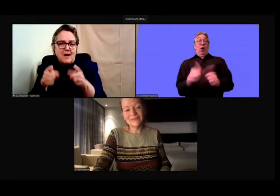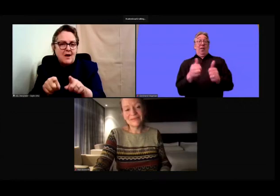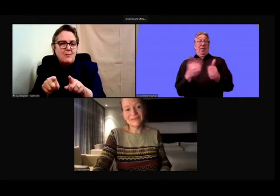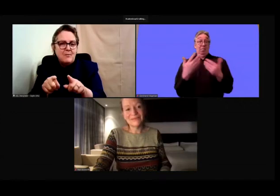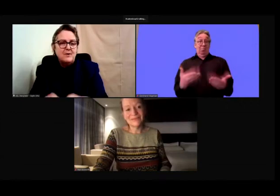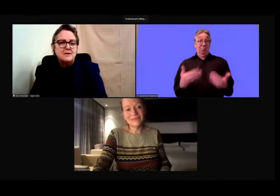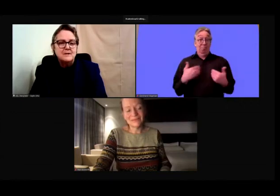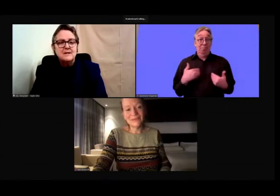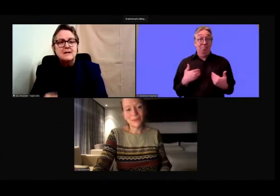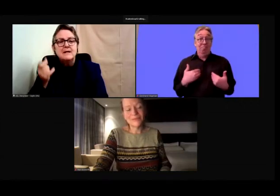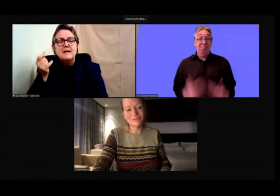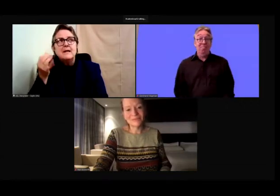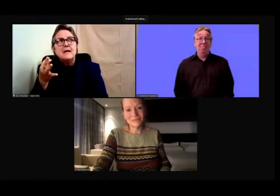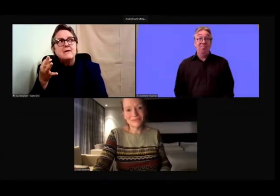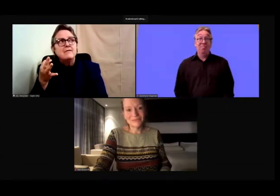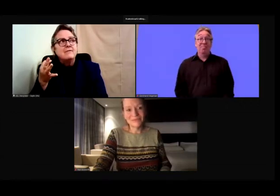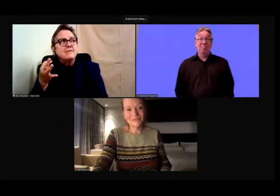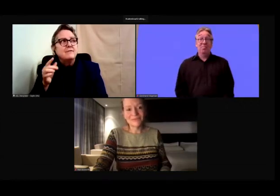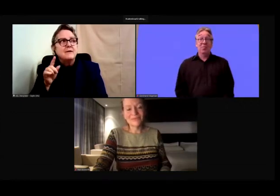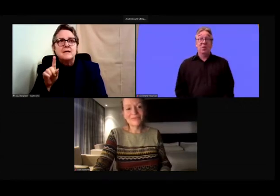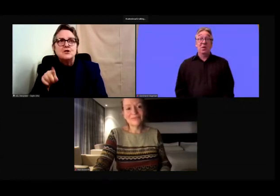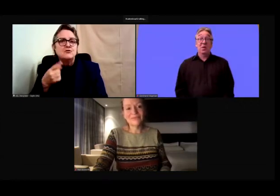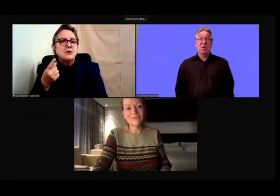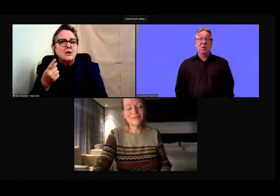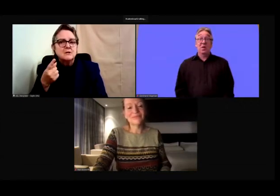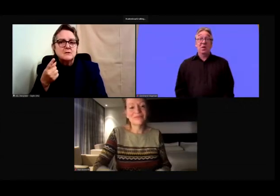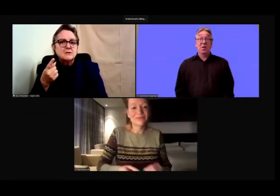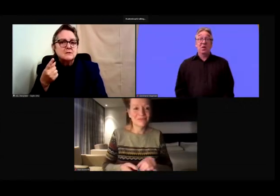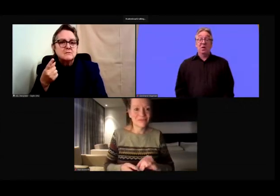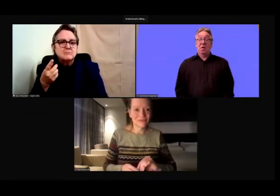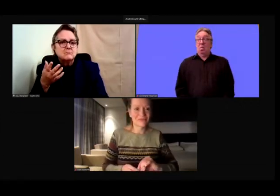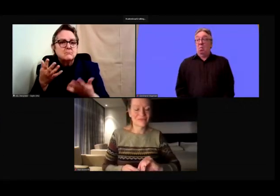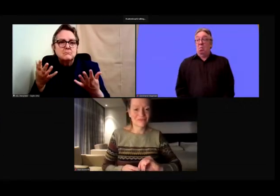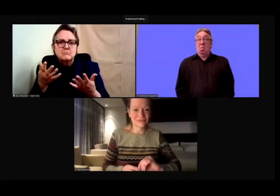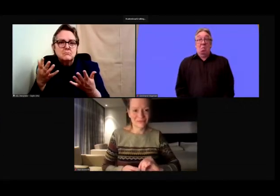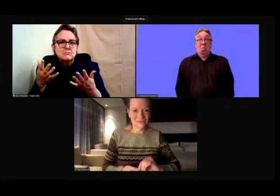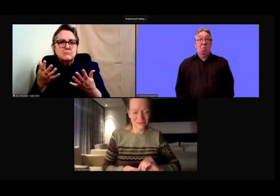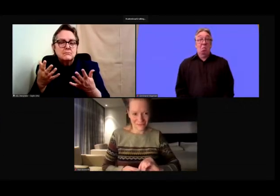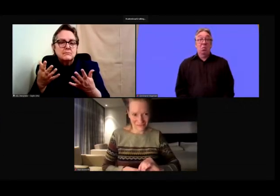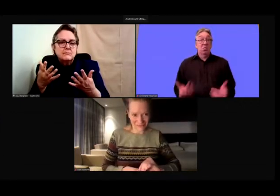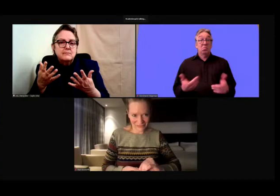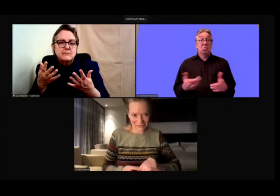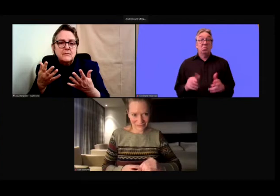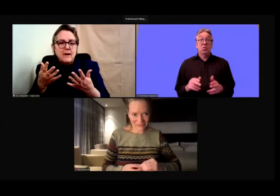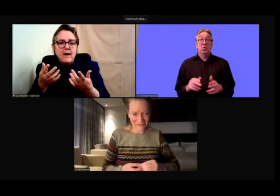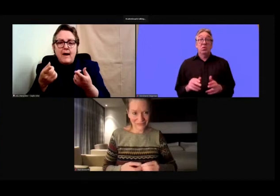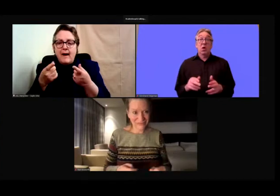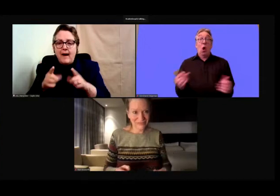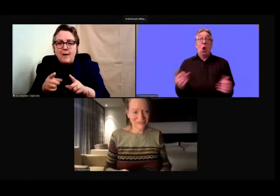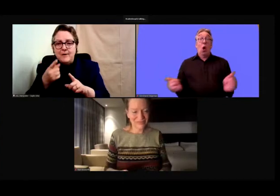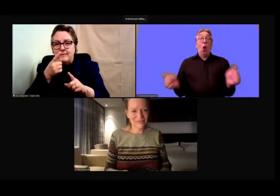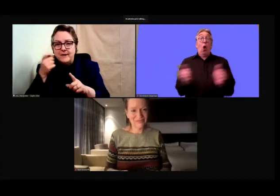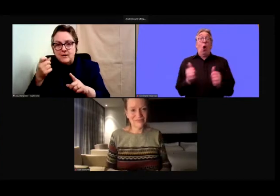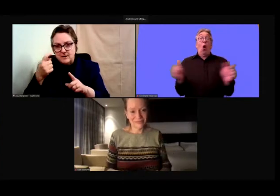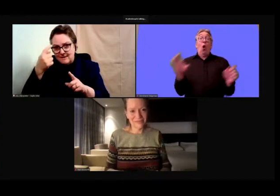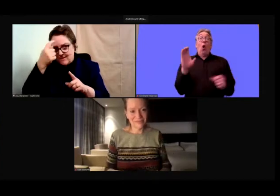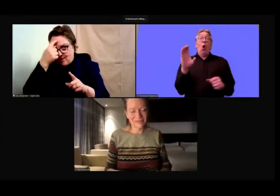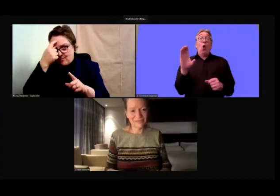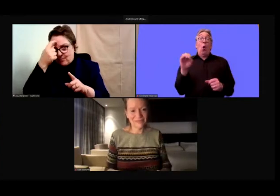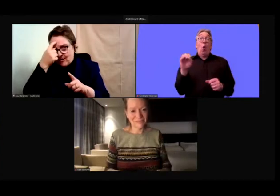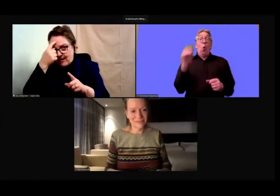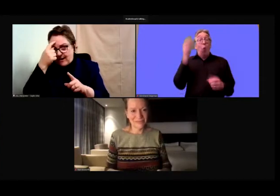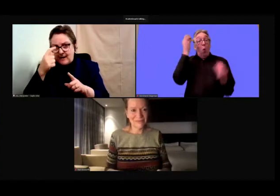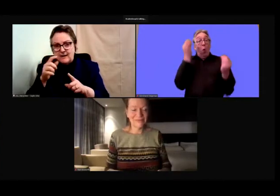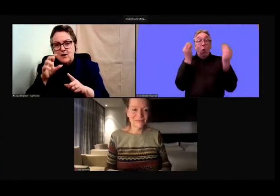If it was just a online change due to co-activation, or if it's something that